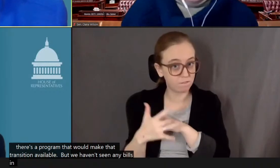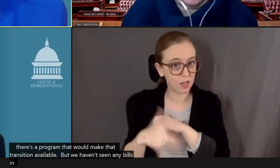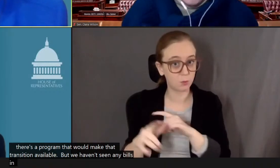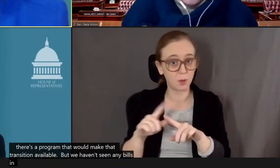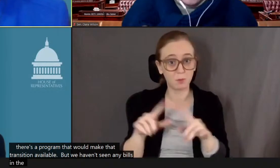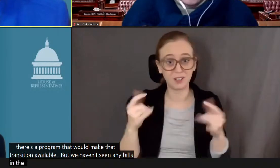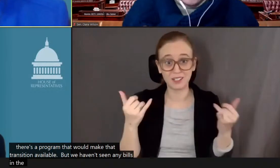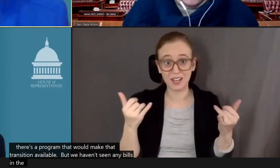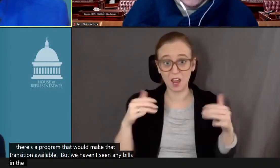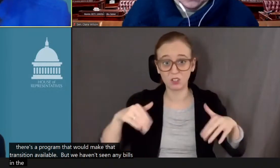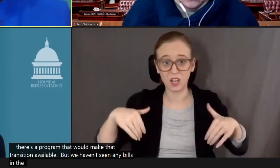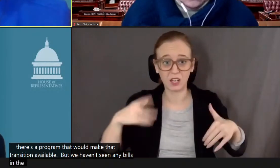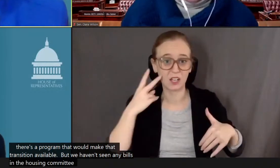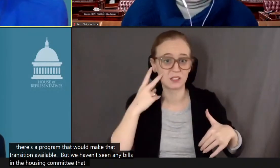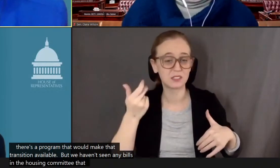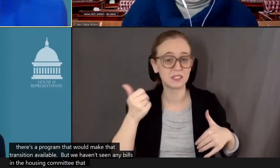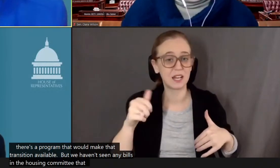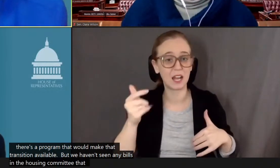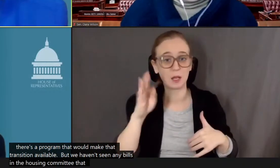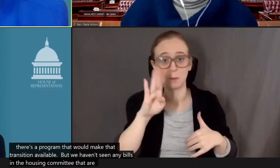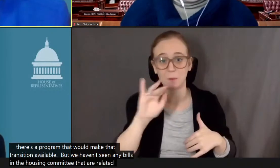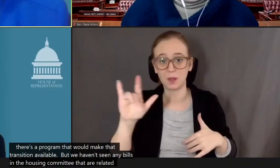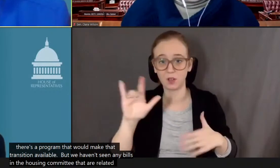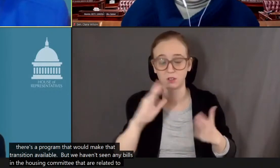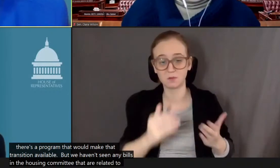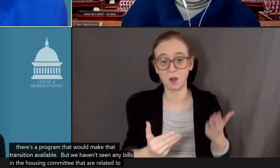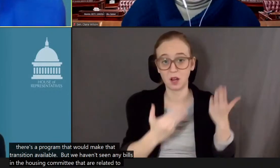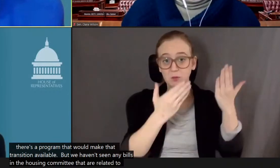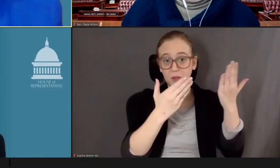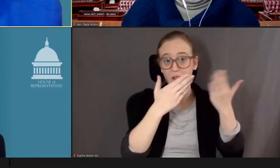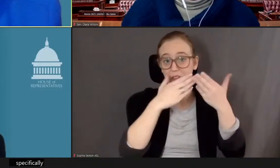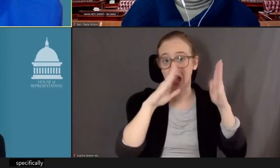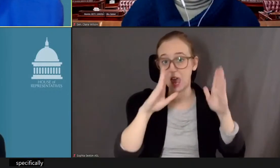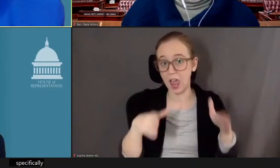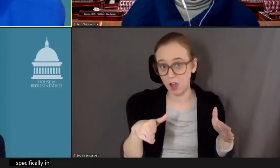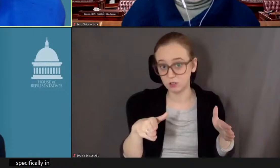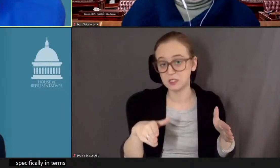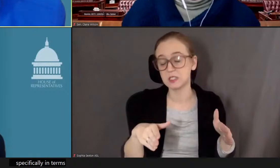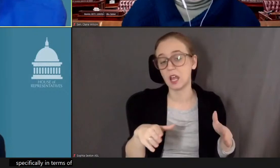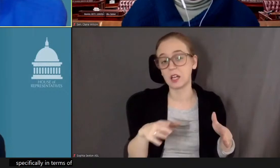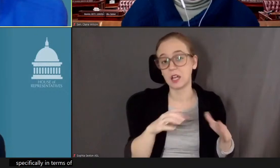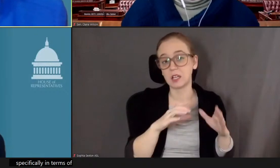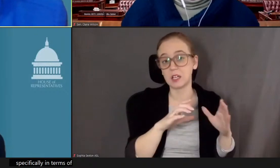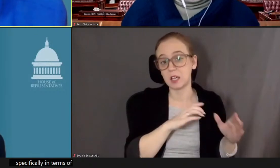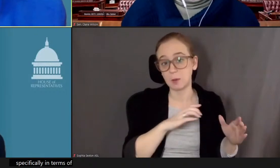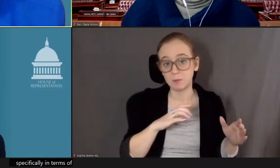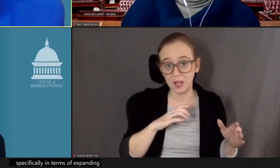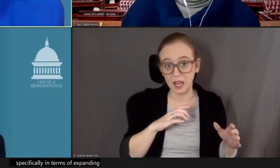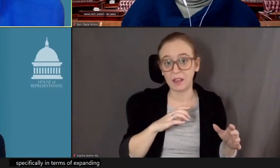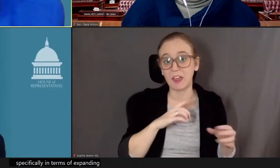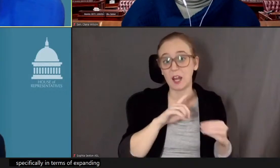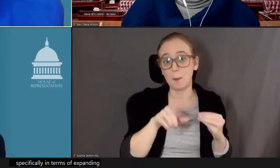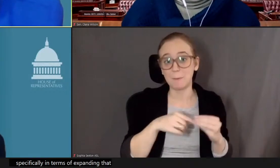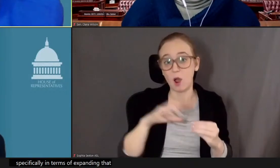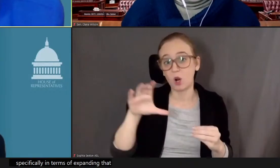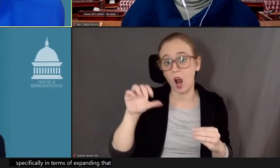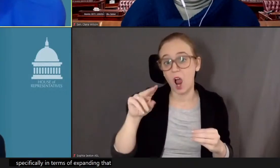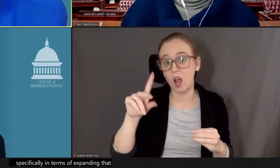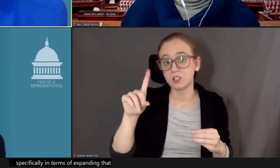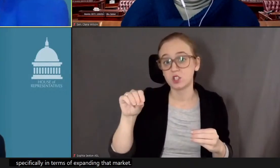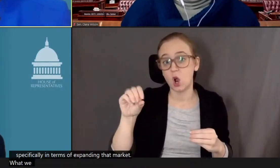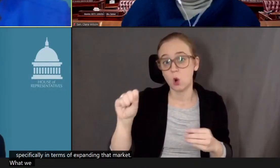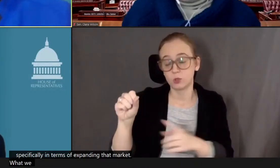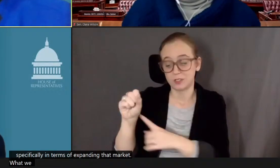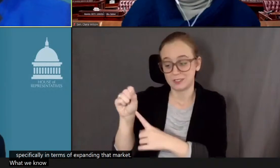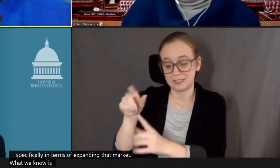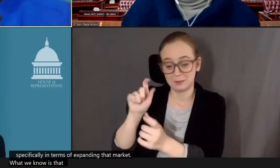that are related to condos specifically in terms of expanding that market. What we know is that we